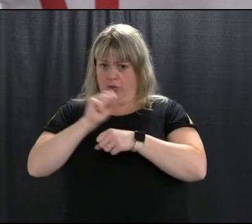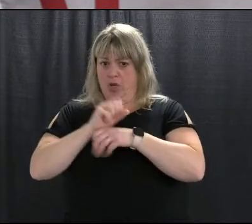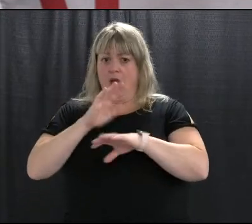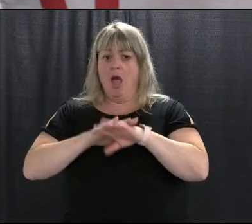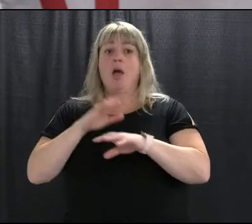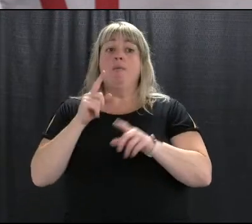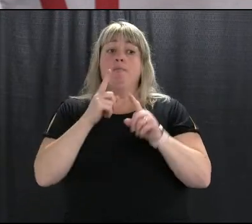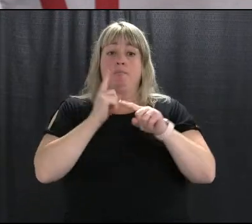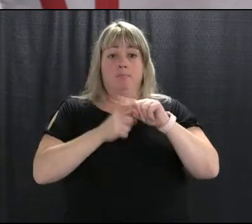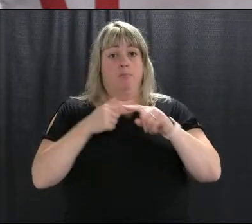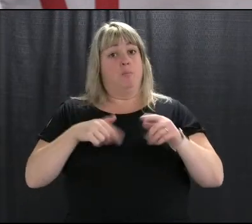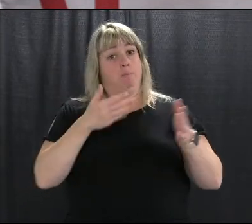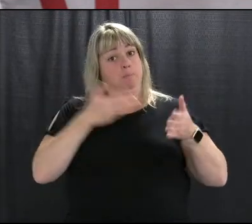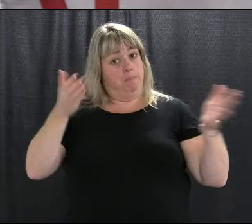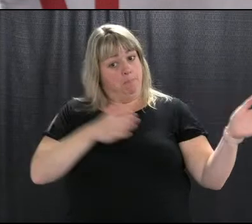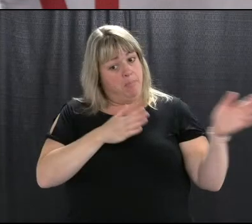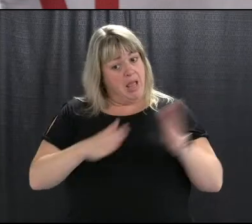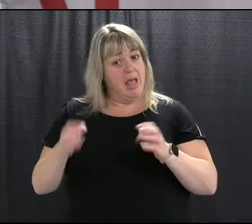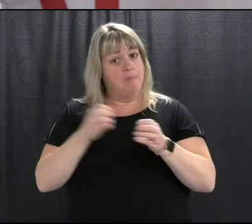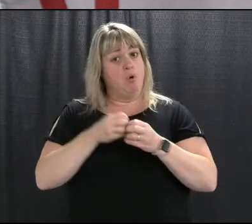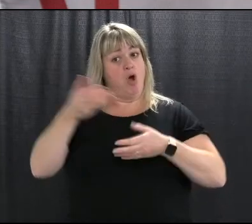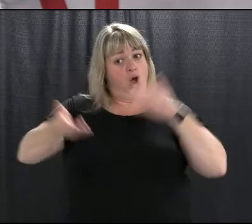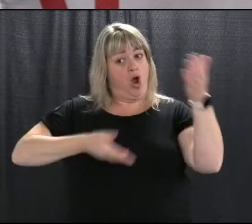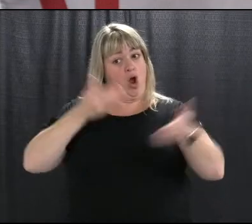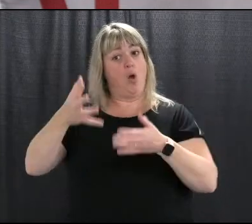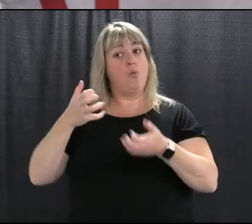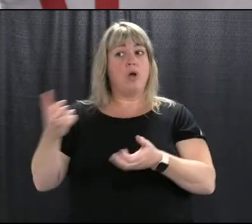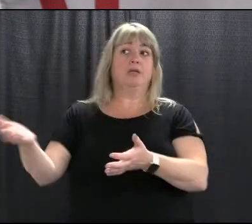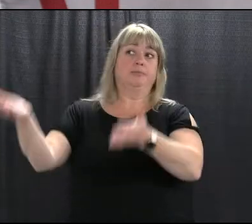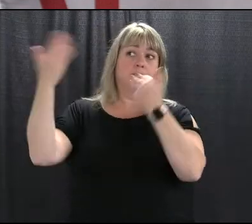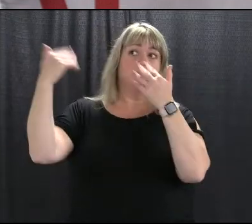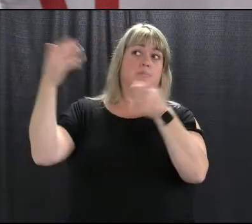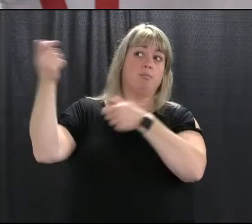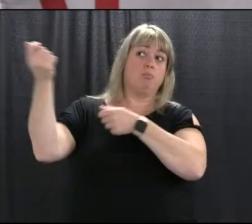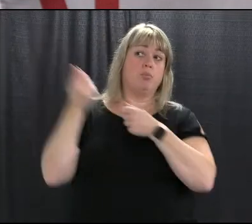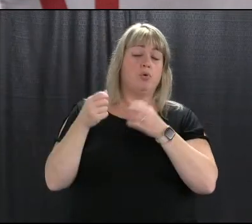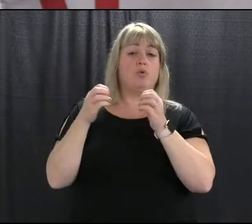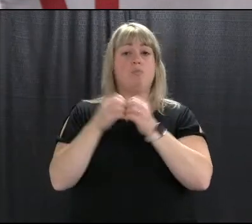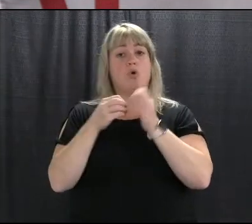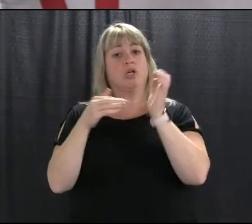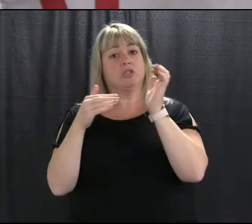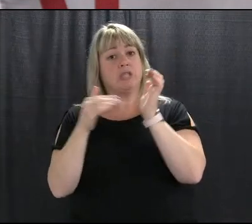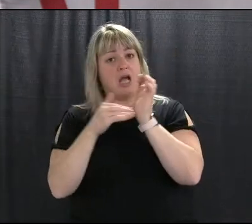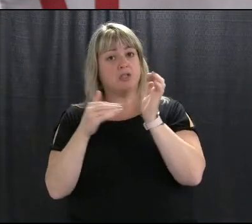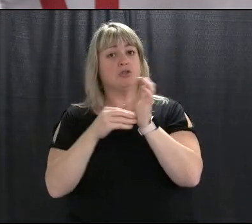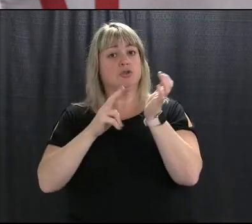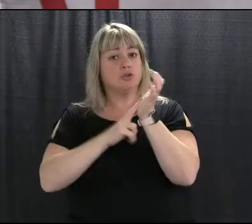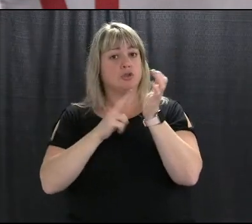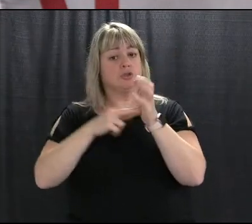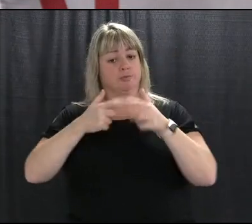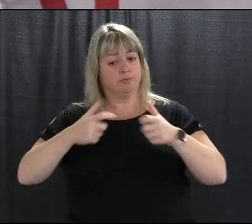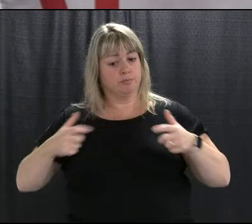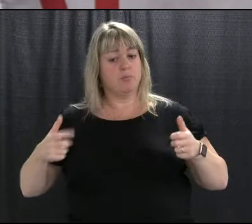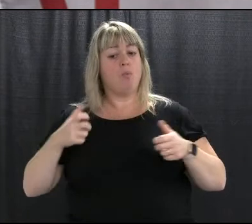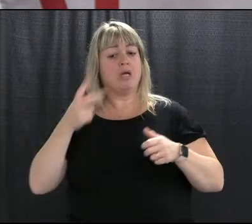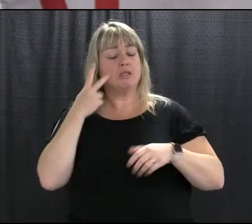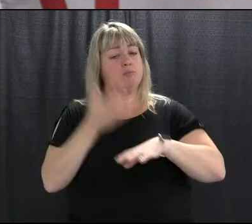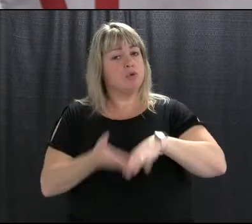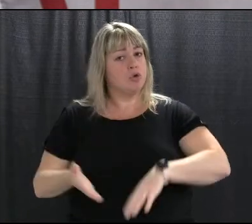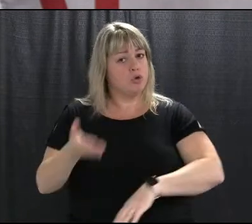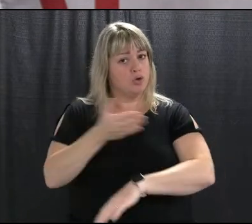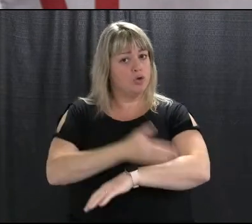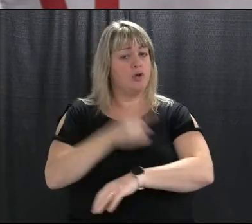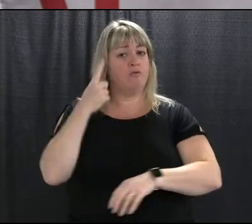recruitment activities that are bringing more people into the province, will lead to a better healthcare system for Newfoundland